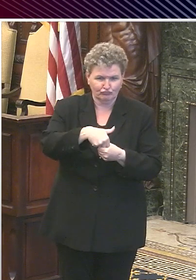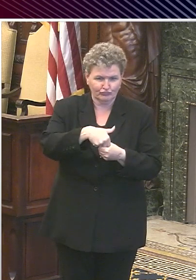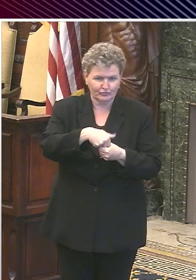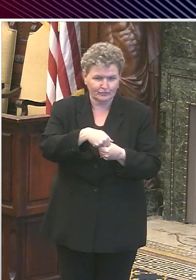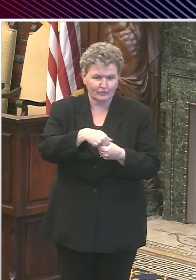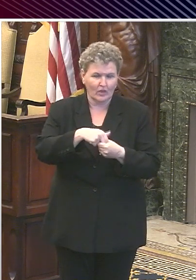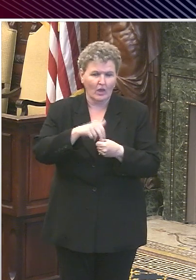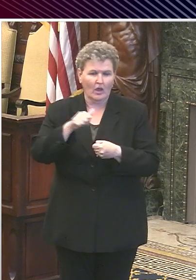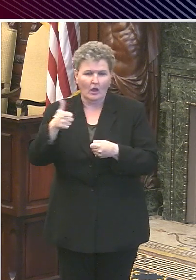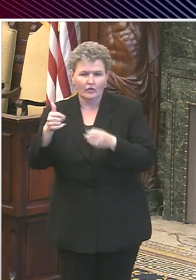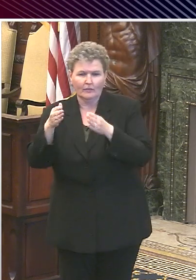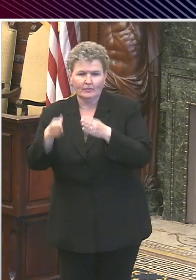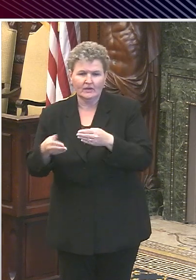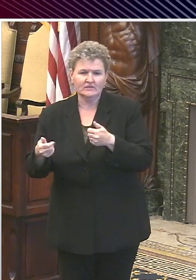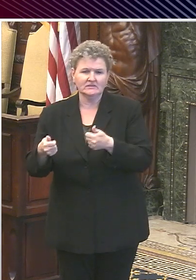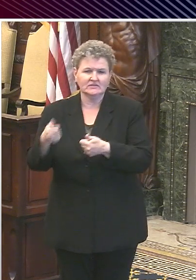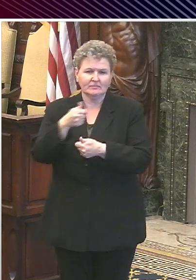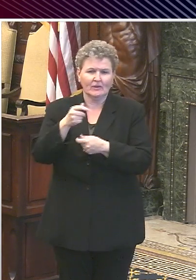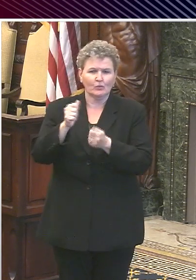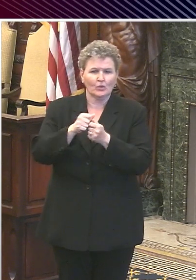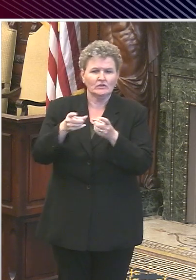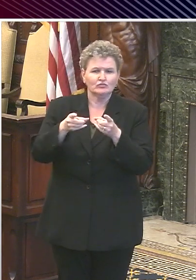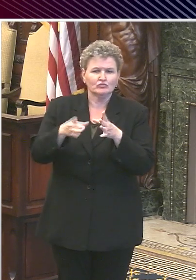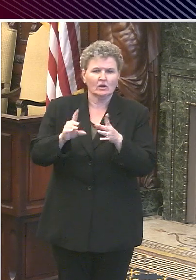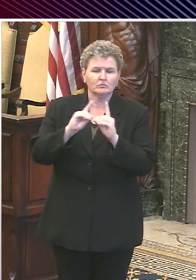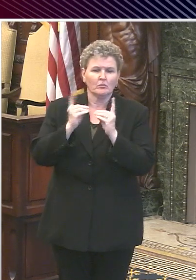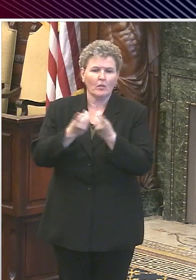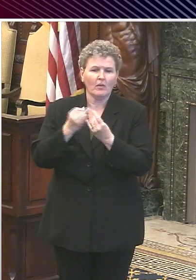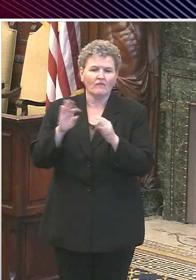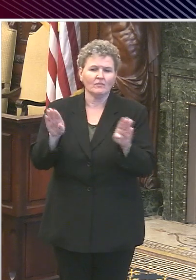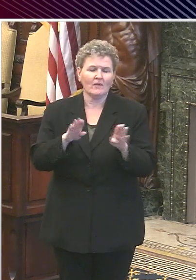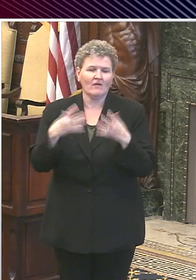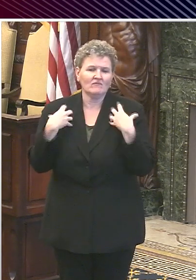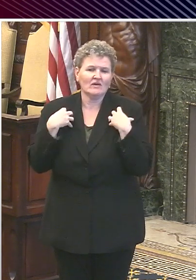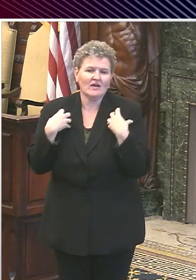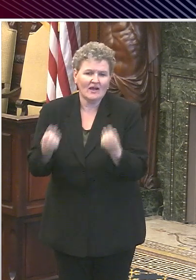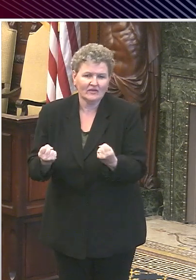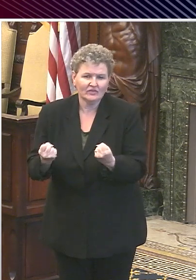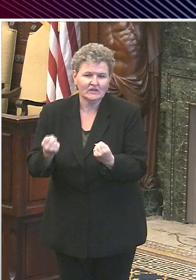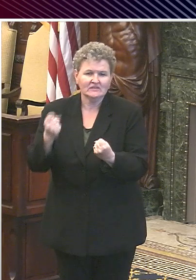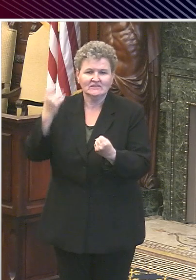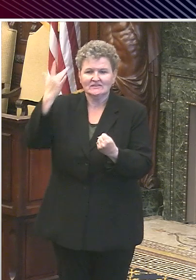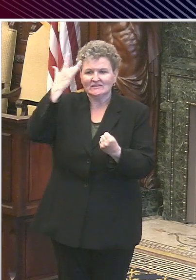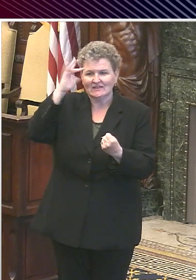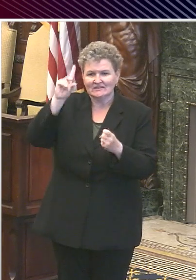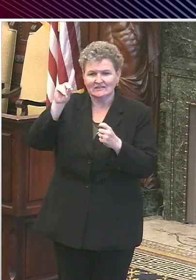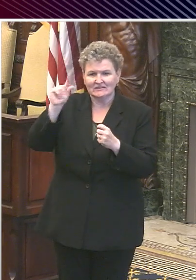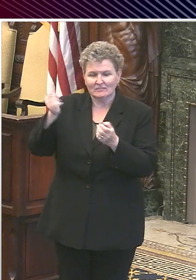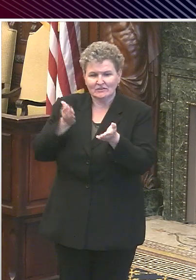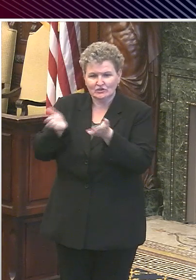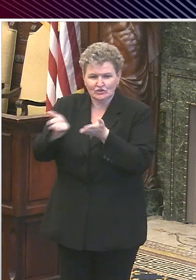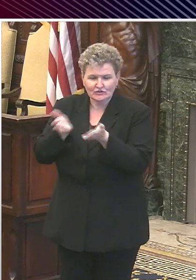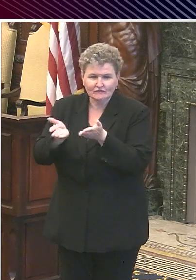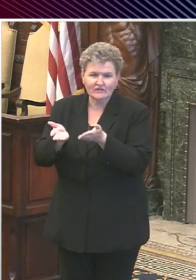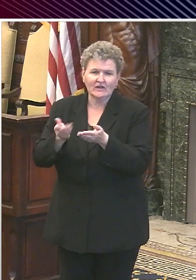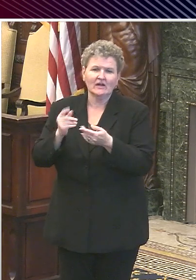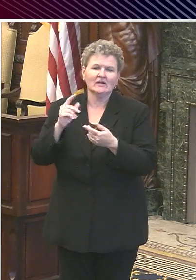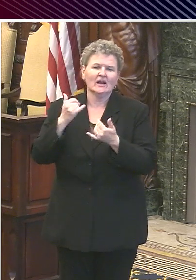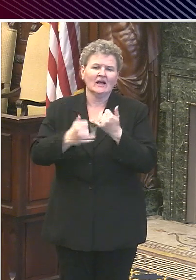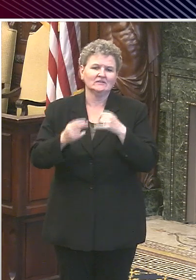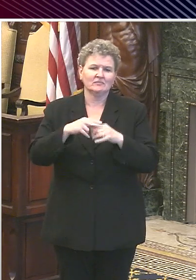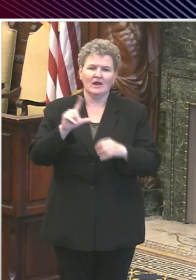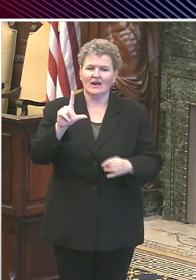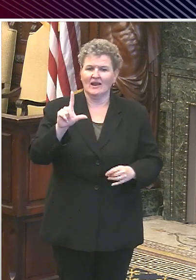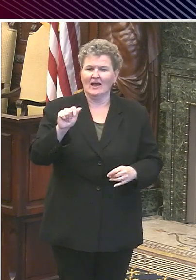Deputy Commissioner for the Department of Behavioral Health and Intellectual Disability Services. Now, if you have questions on any